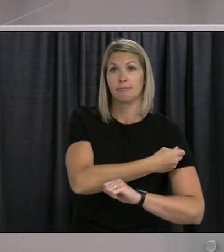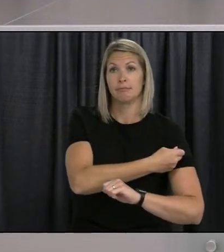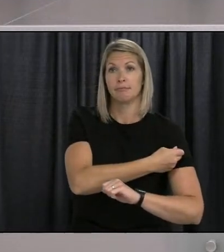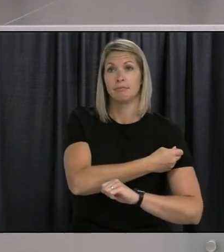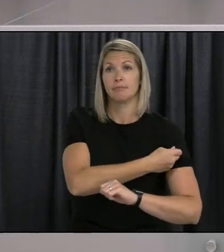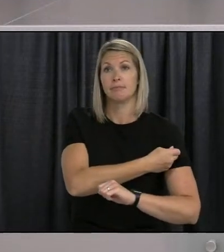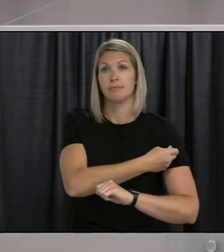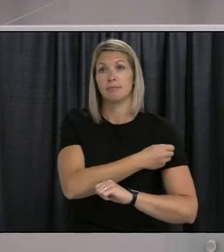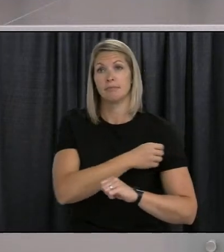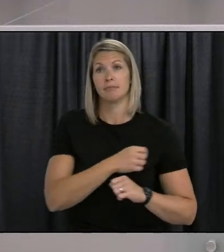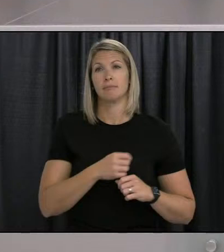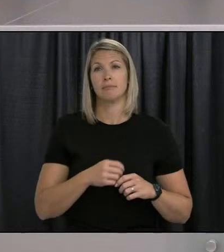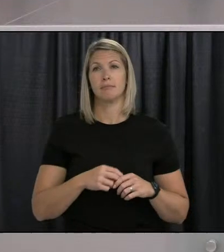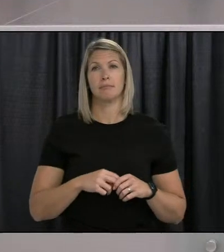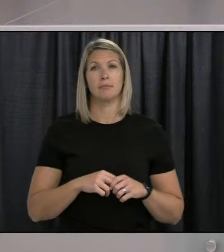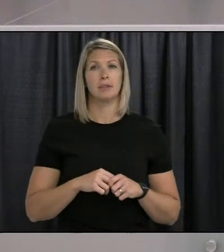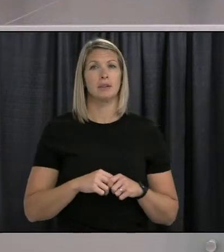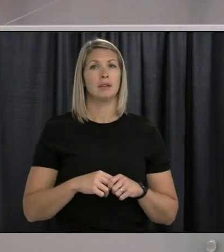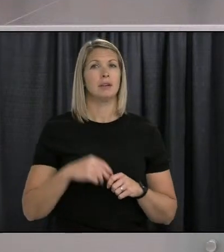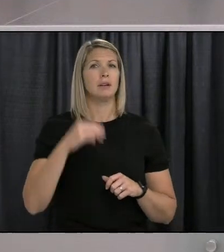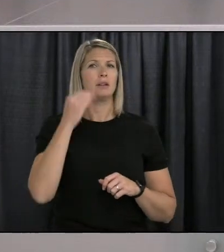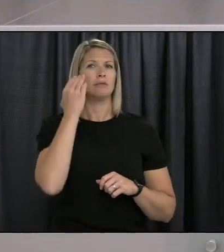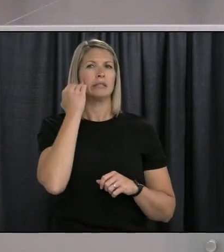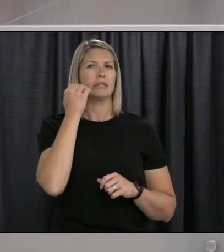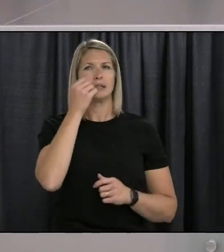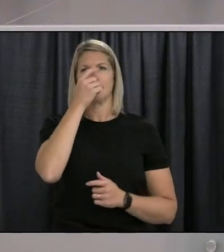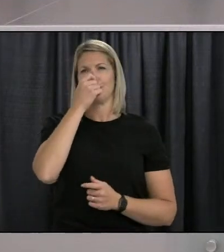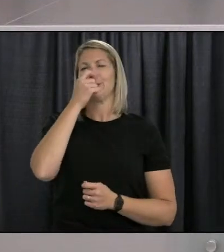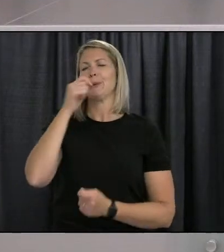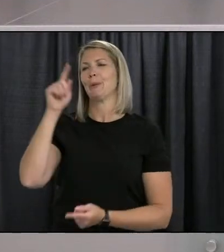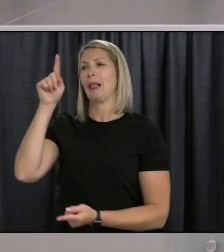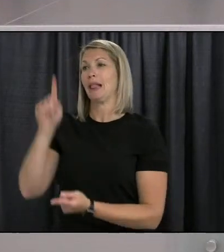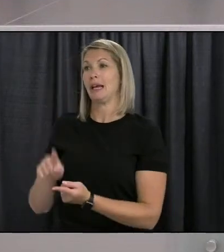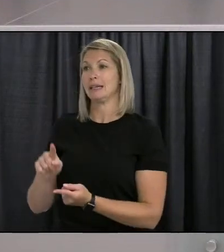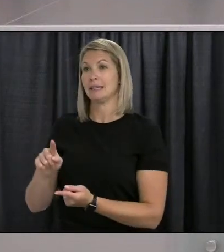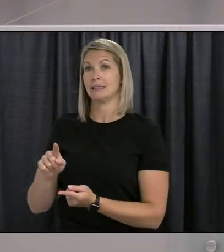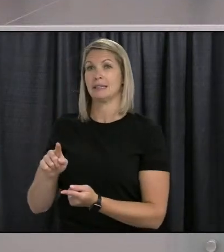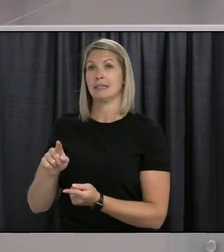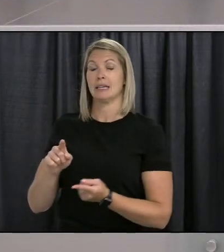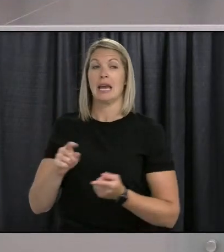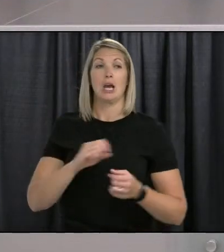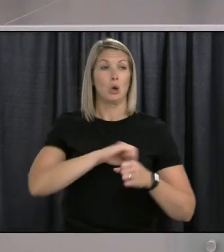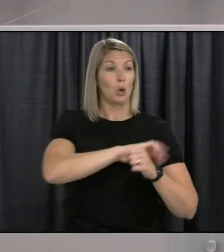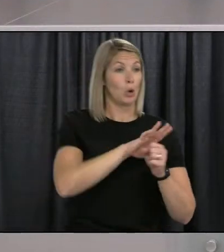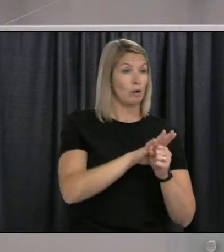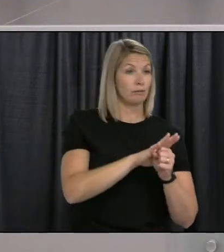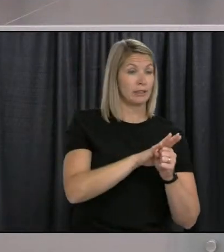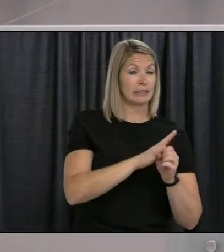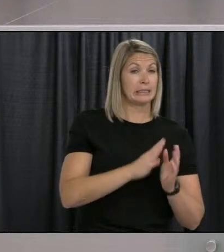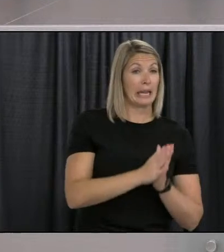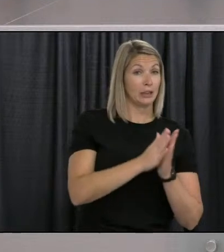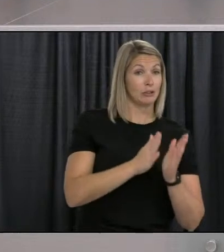down considering the measures put in place. I'm wondering if it's much of the same here. Are you asking influenza rates or